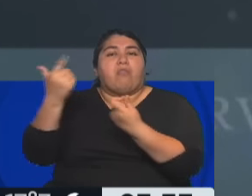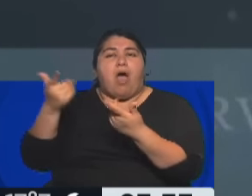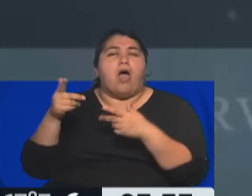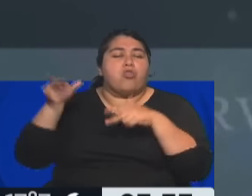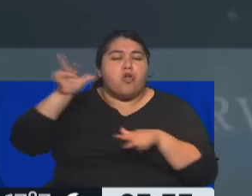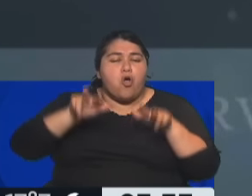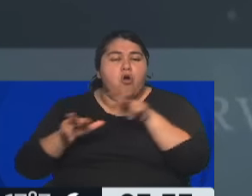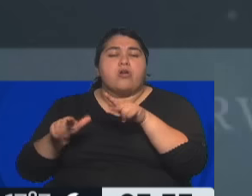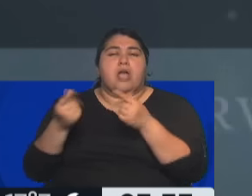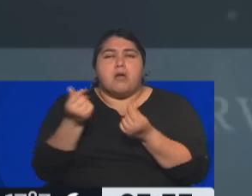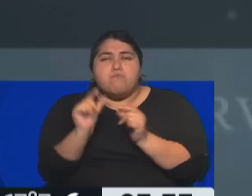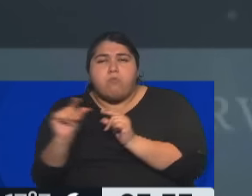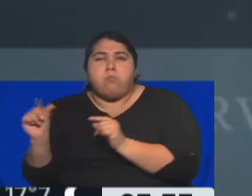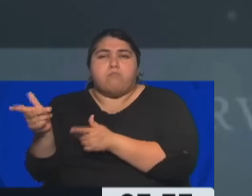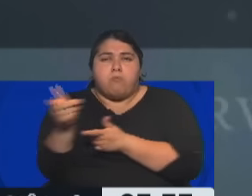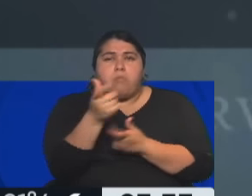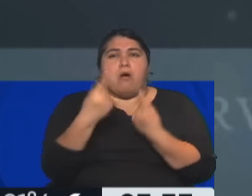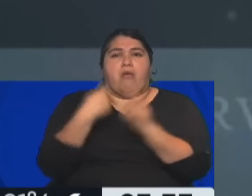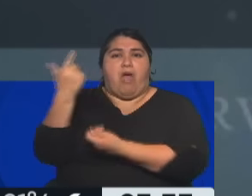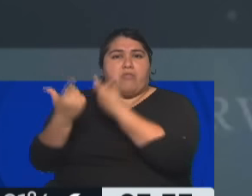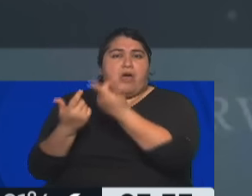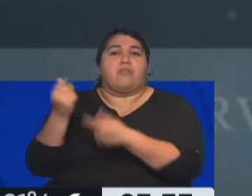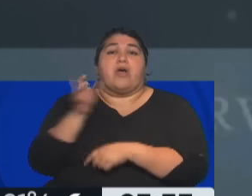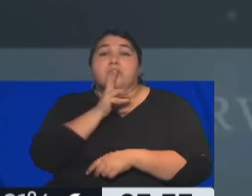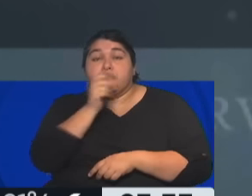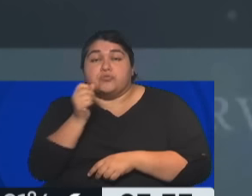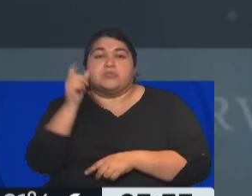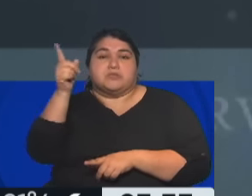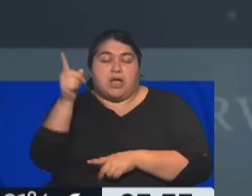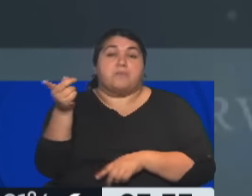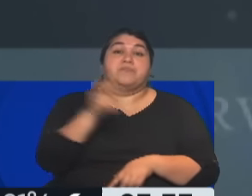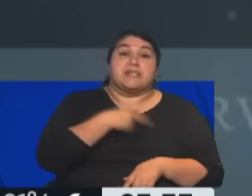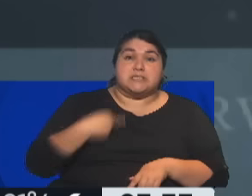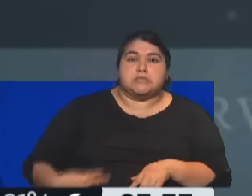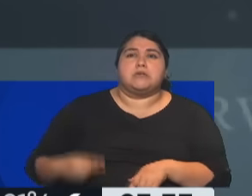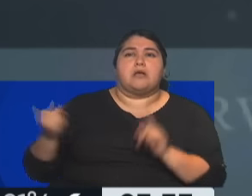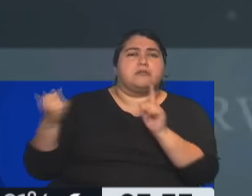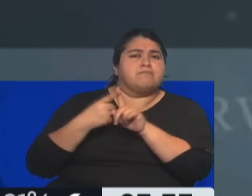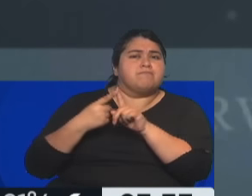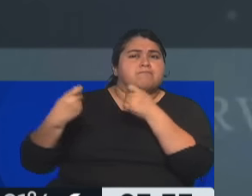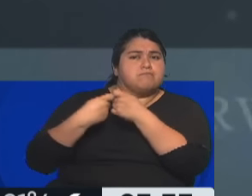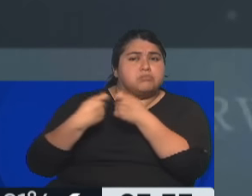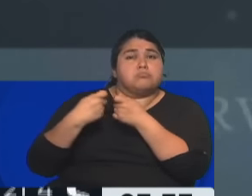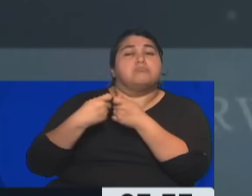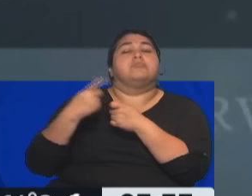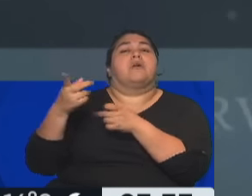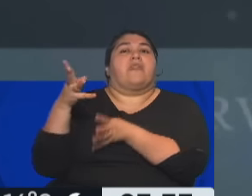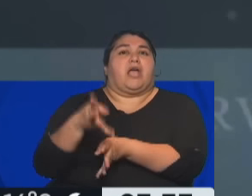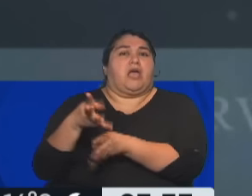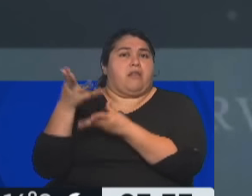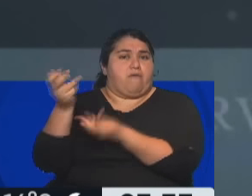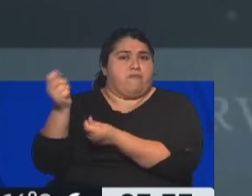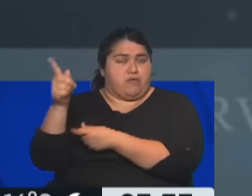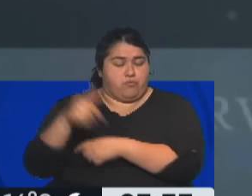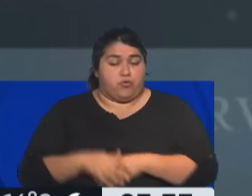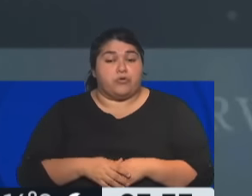and more. And China has become a decisive enabler of Russia's war against Ukraine. to